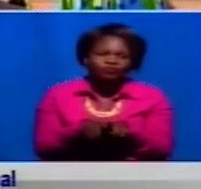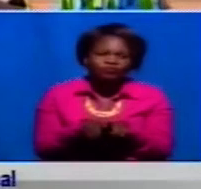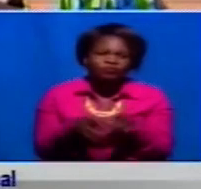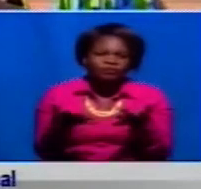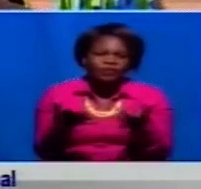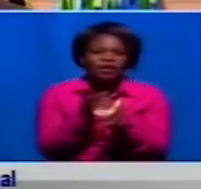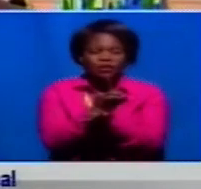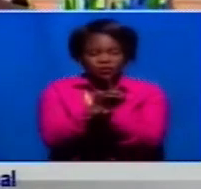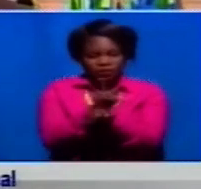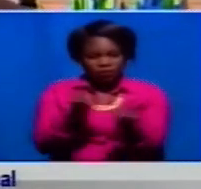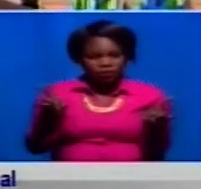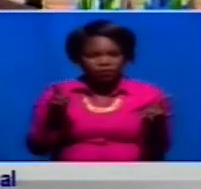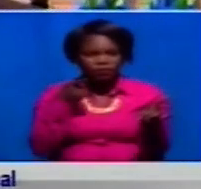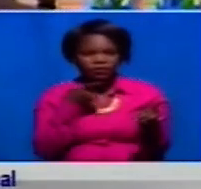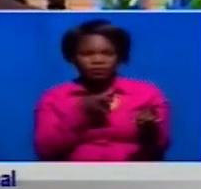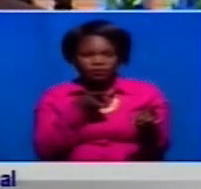democracy is